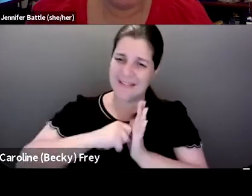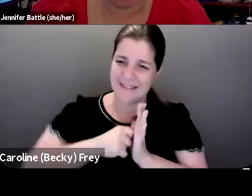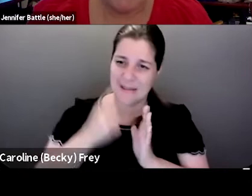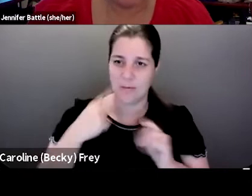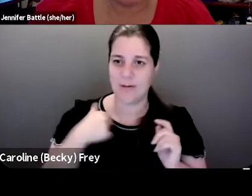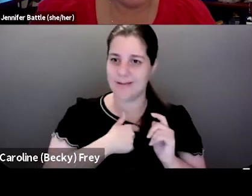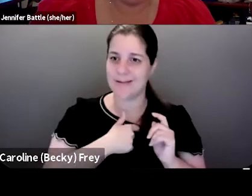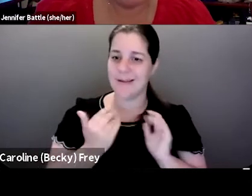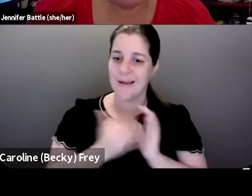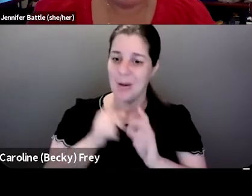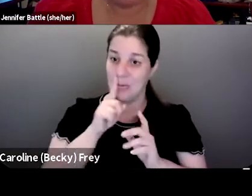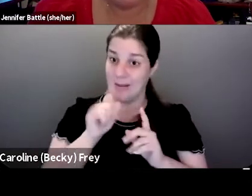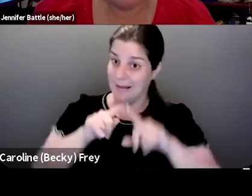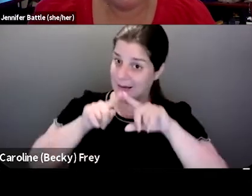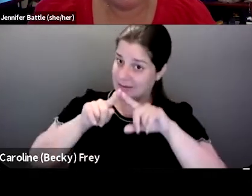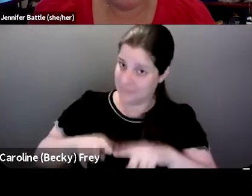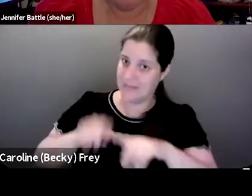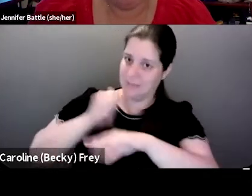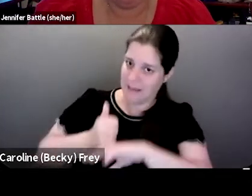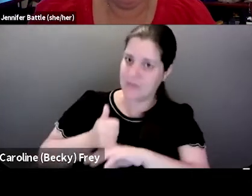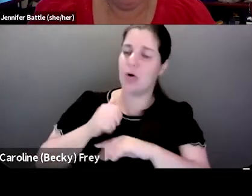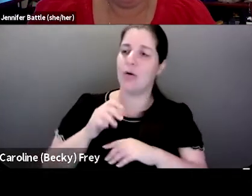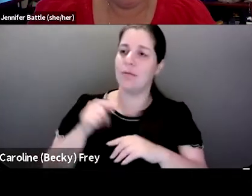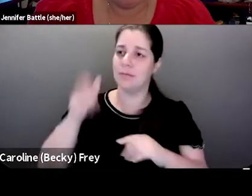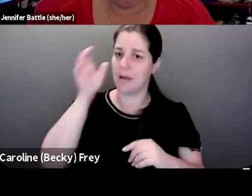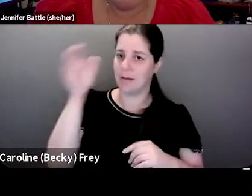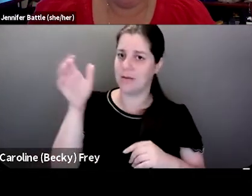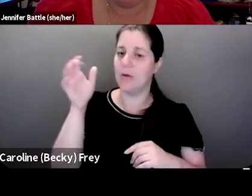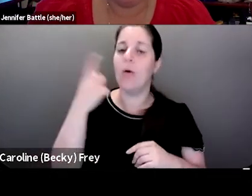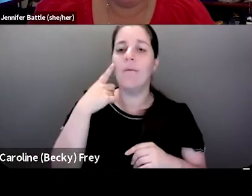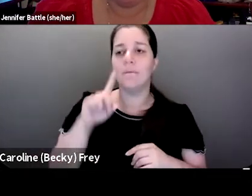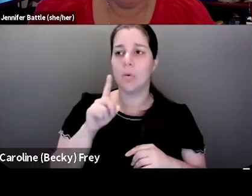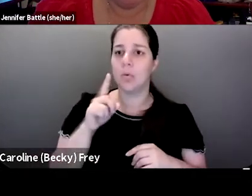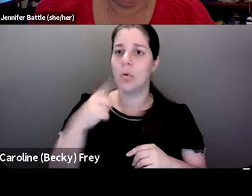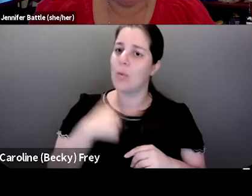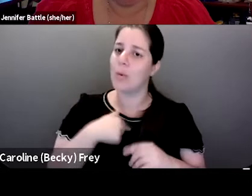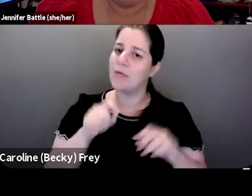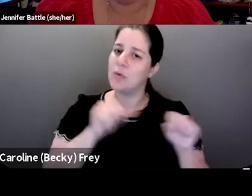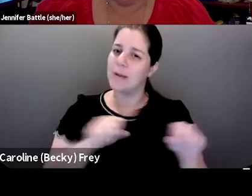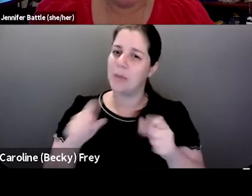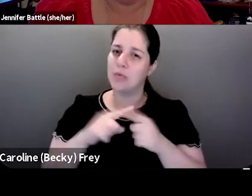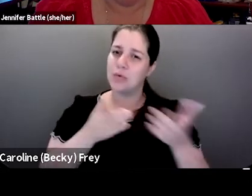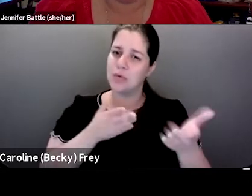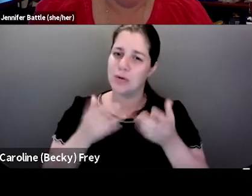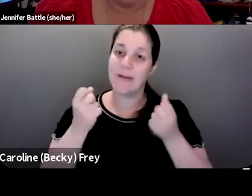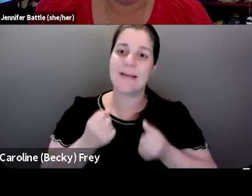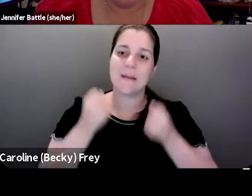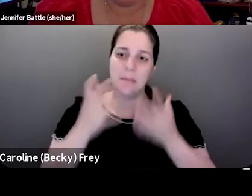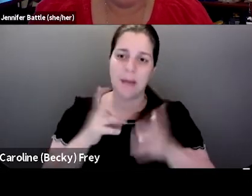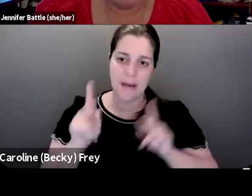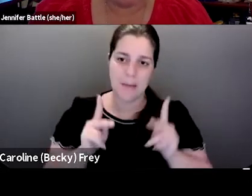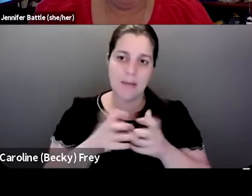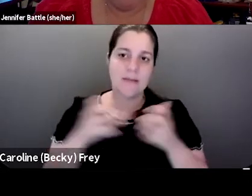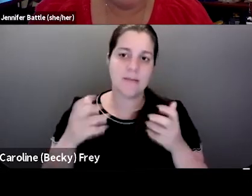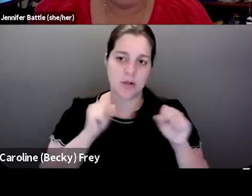really is based in this idea of we need to be able to serve as many people as possible in our call center, in